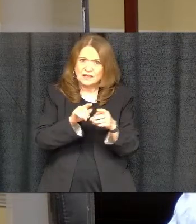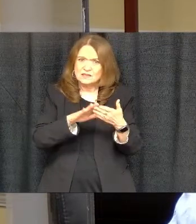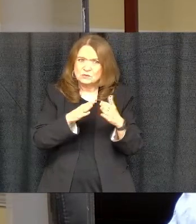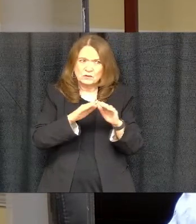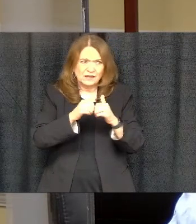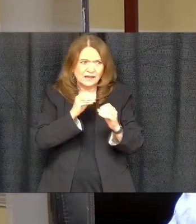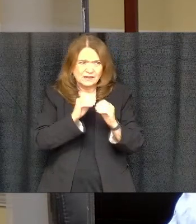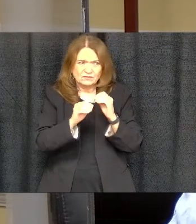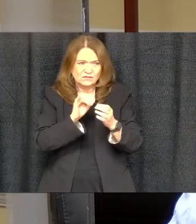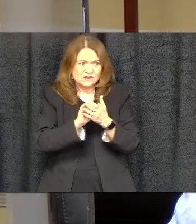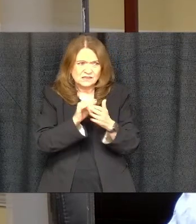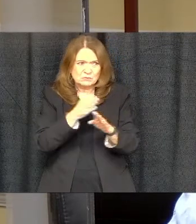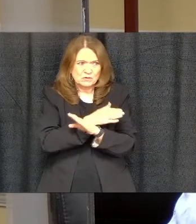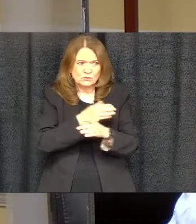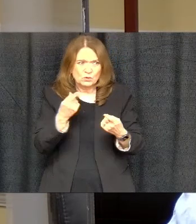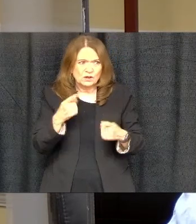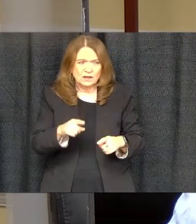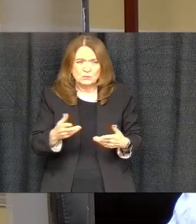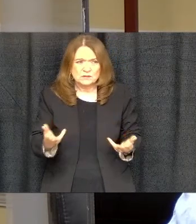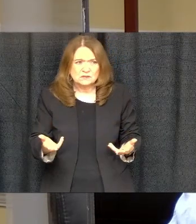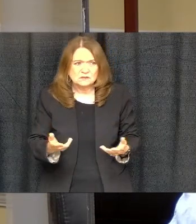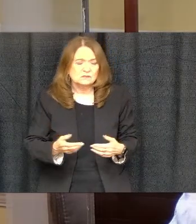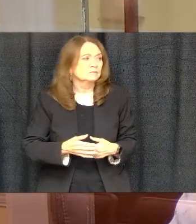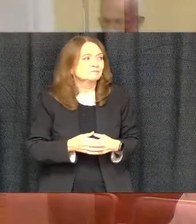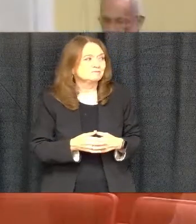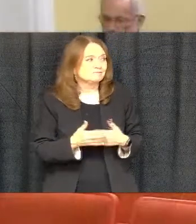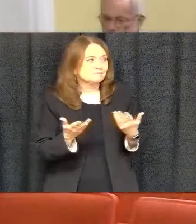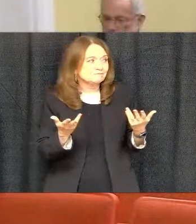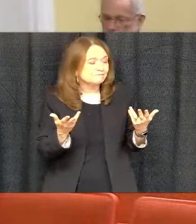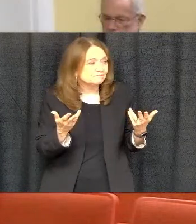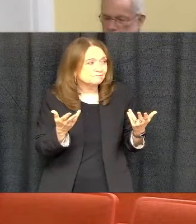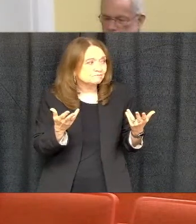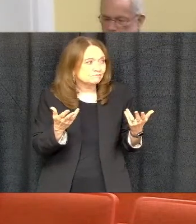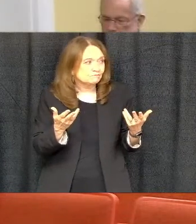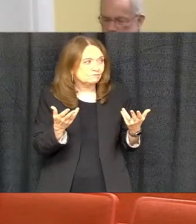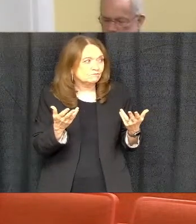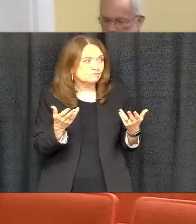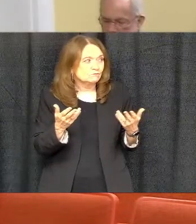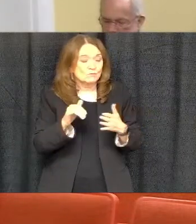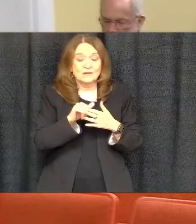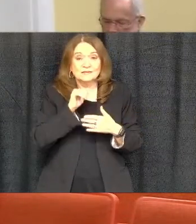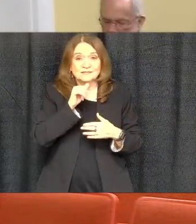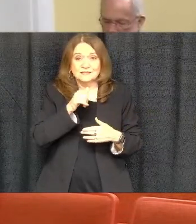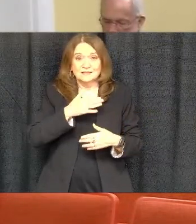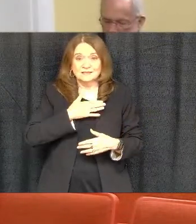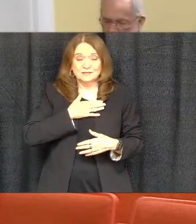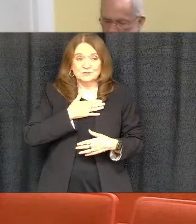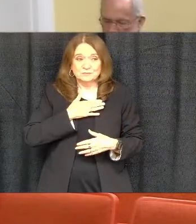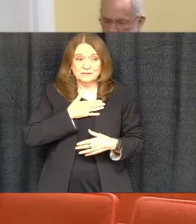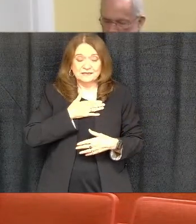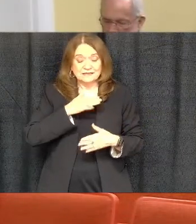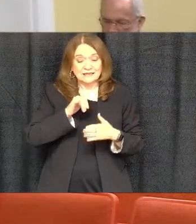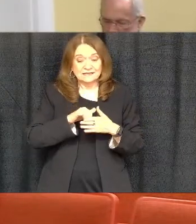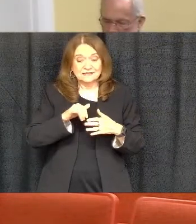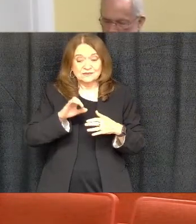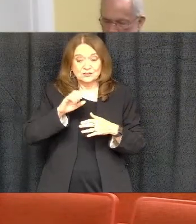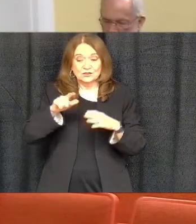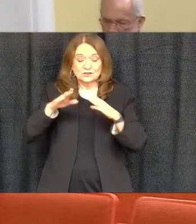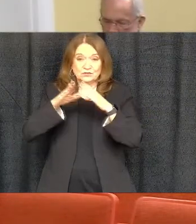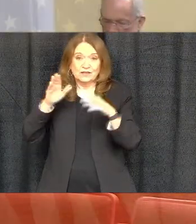fix that before it happens? Do you know? That's not in my wheelhouse. It's the Clarksville Housing